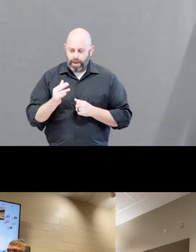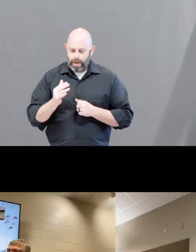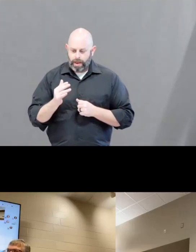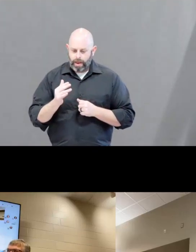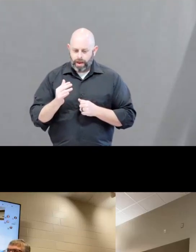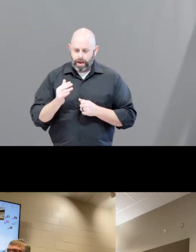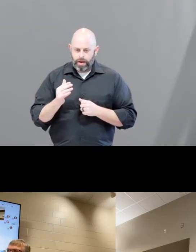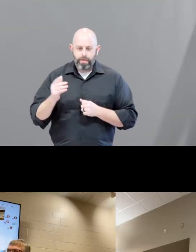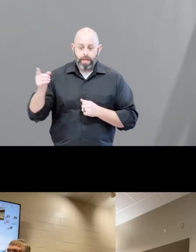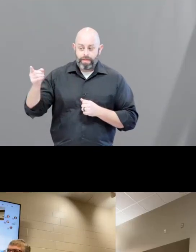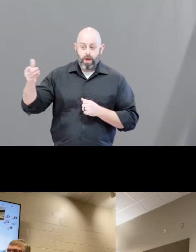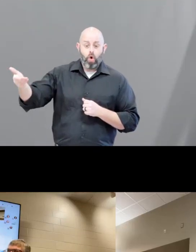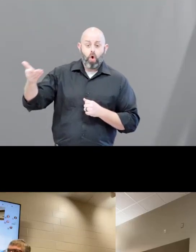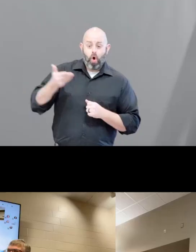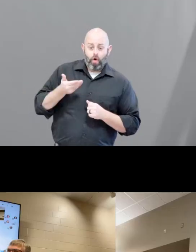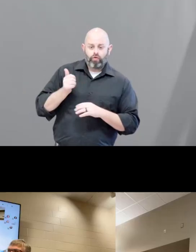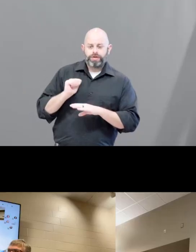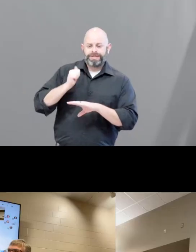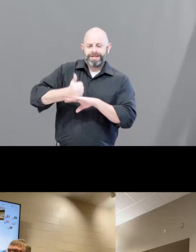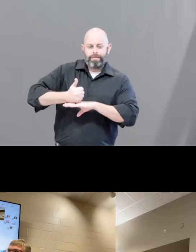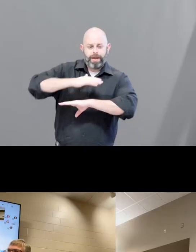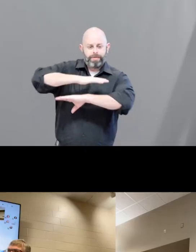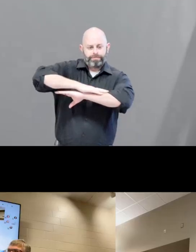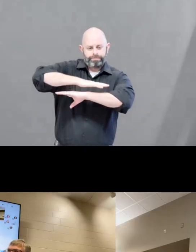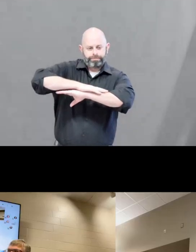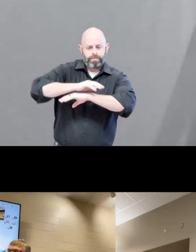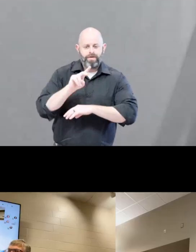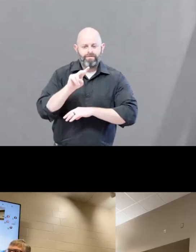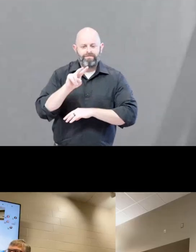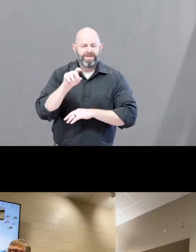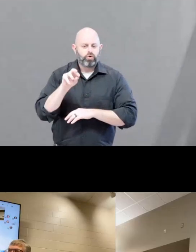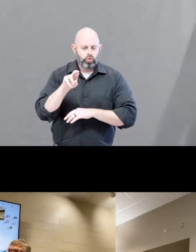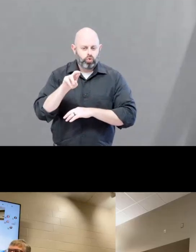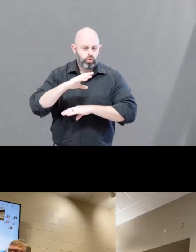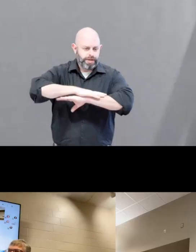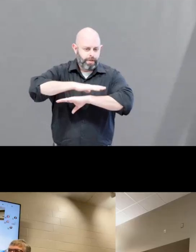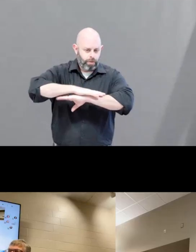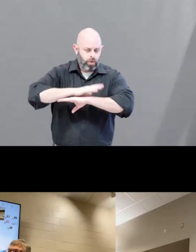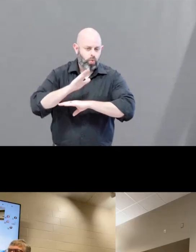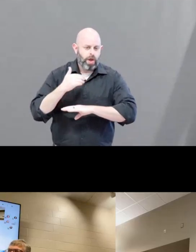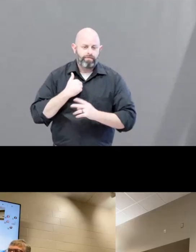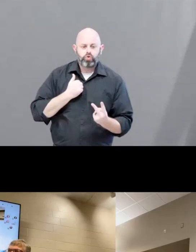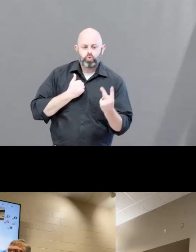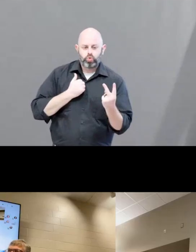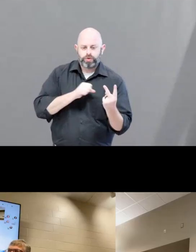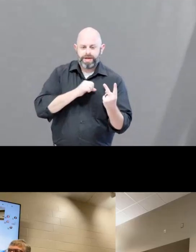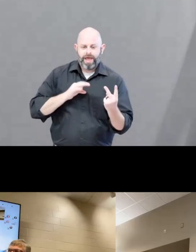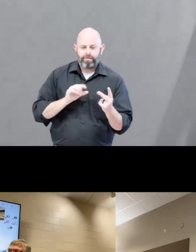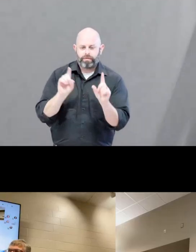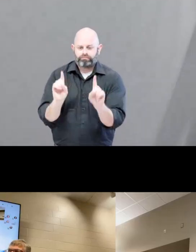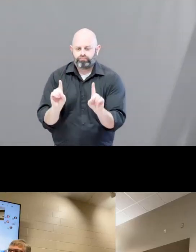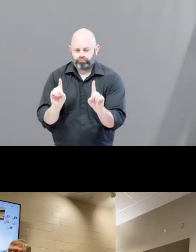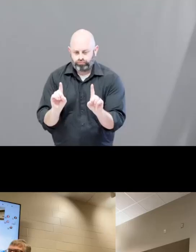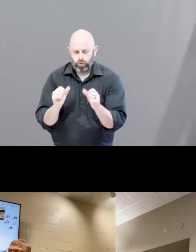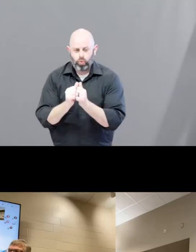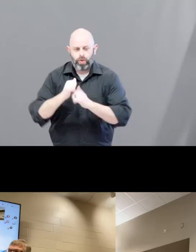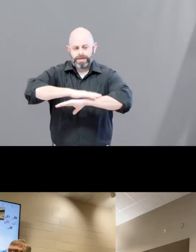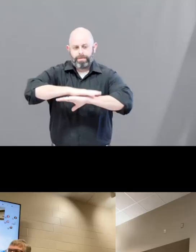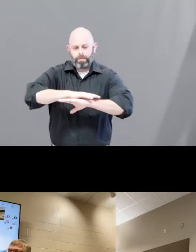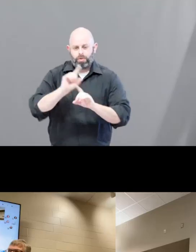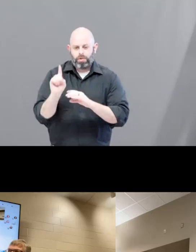been offered to set up a vendor table. So we'll have 2 staff members running that vendor